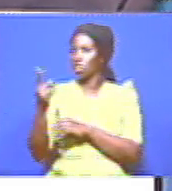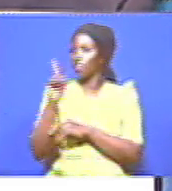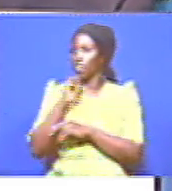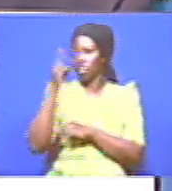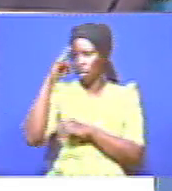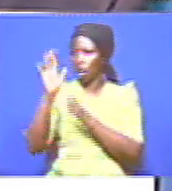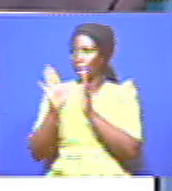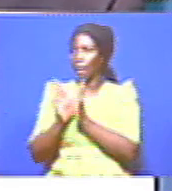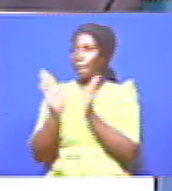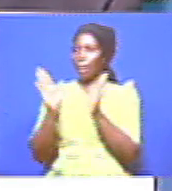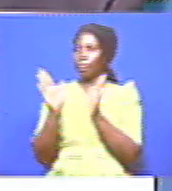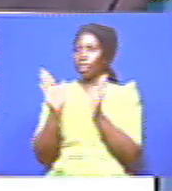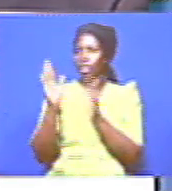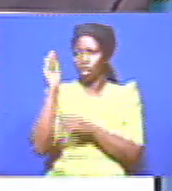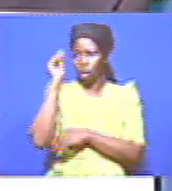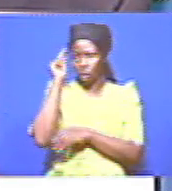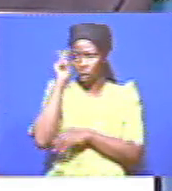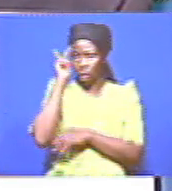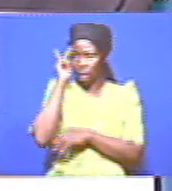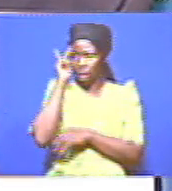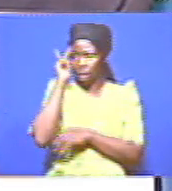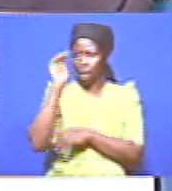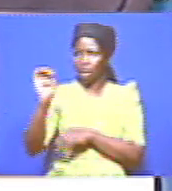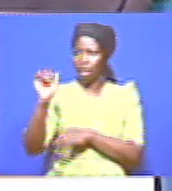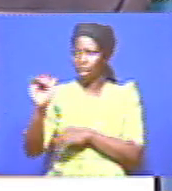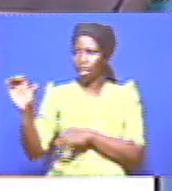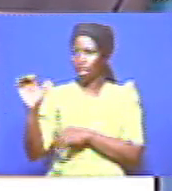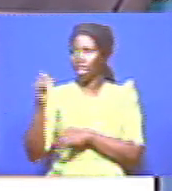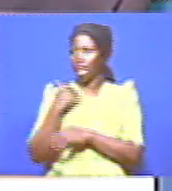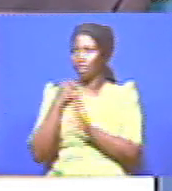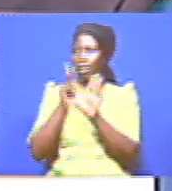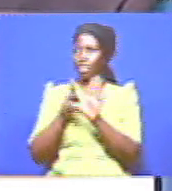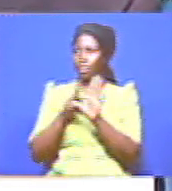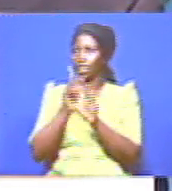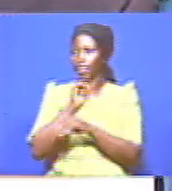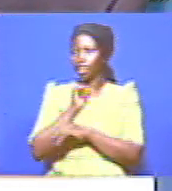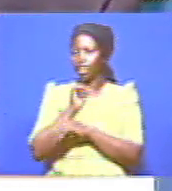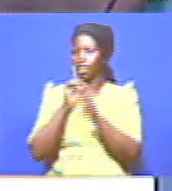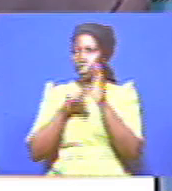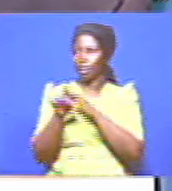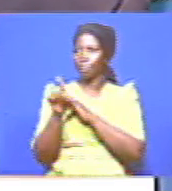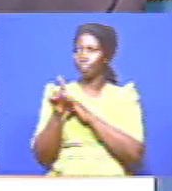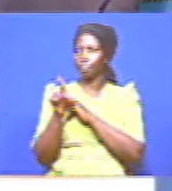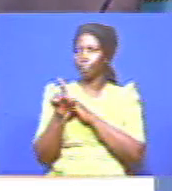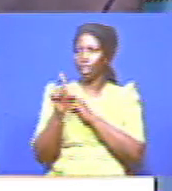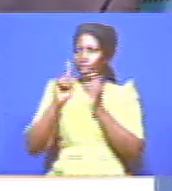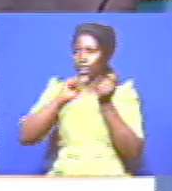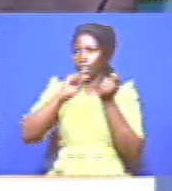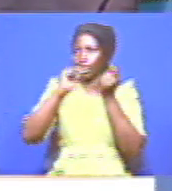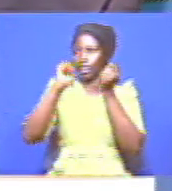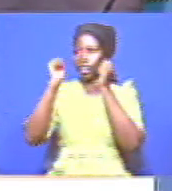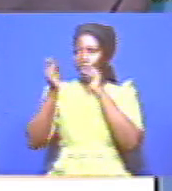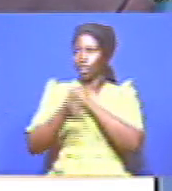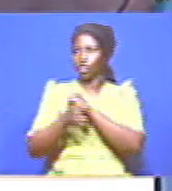public's knowledge, first of all, EACC has taken part in the reforms in the Ministry of